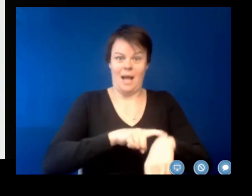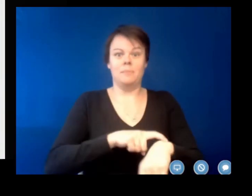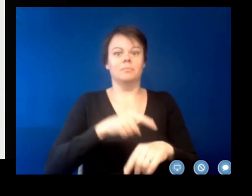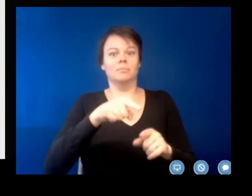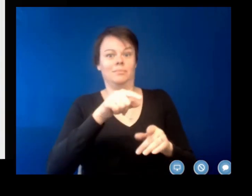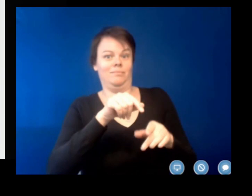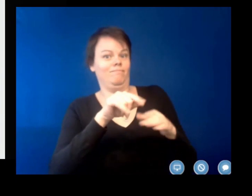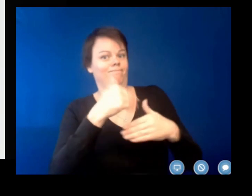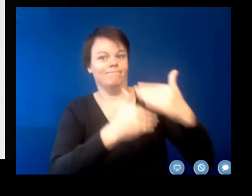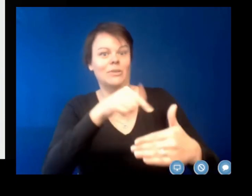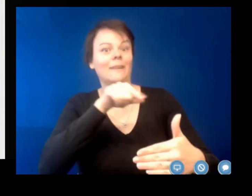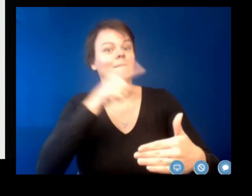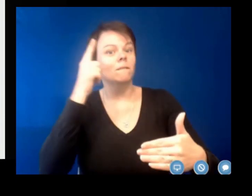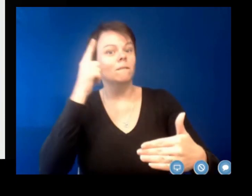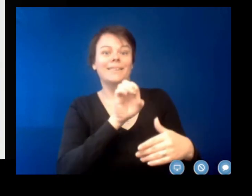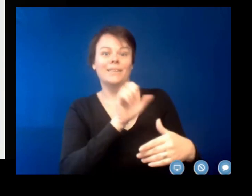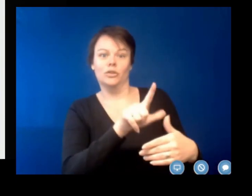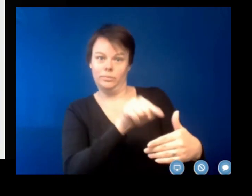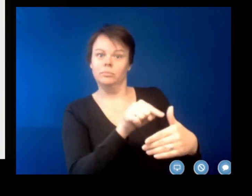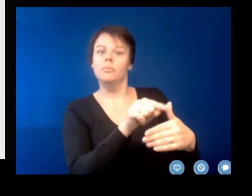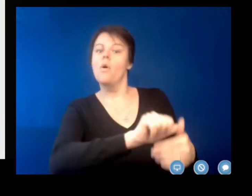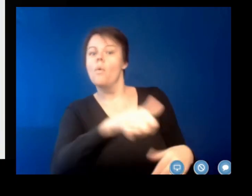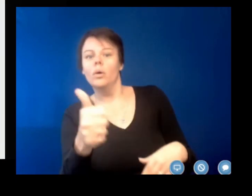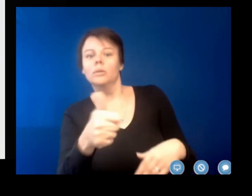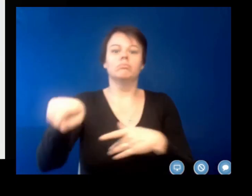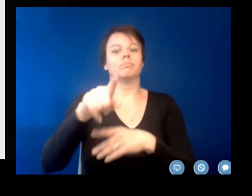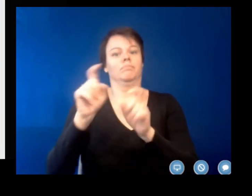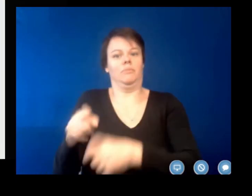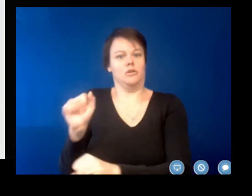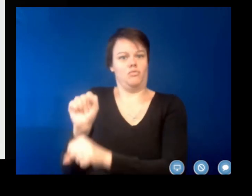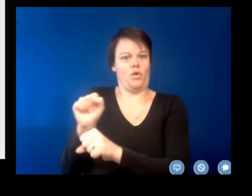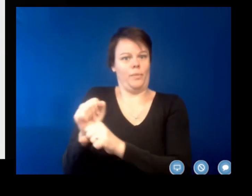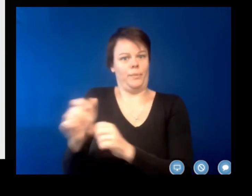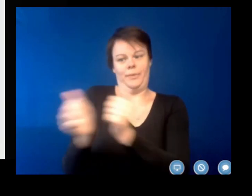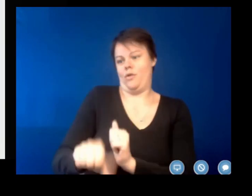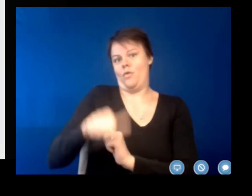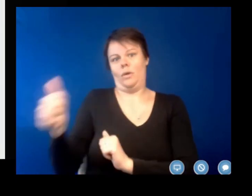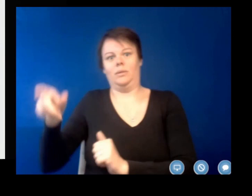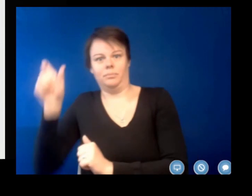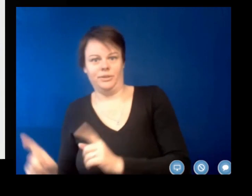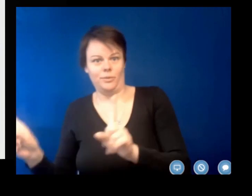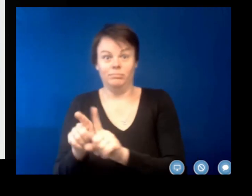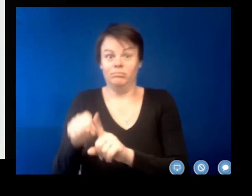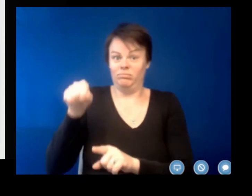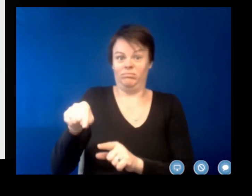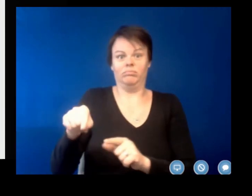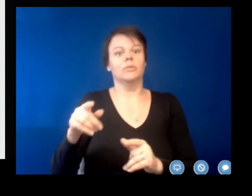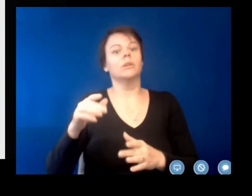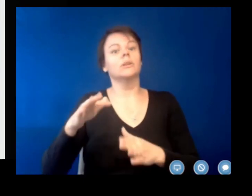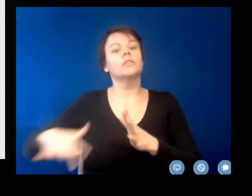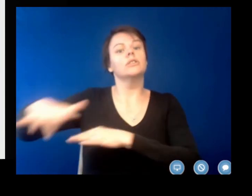him, unsociable sociability, or in German, ungesellige Geselligkeit of